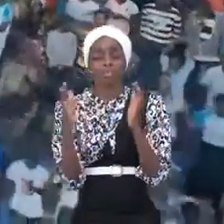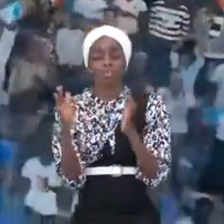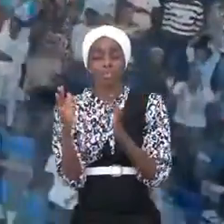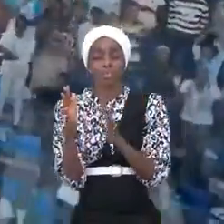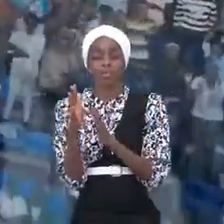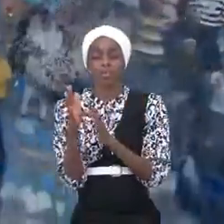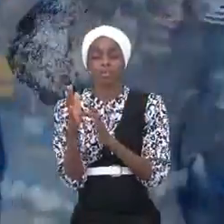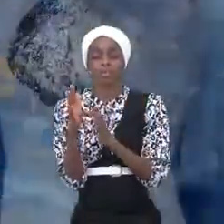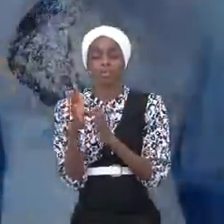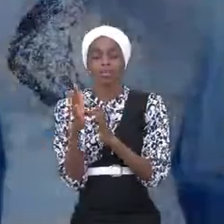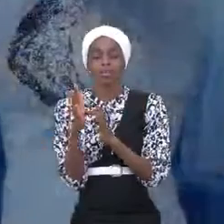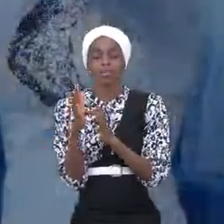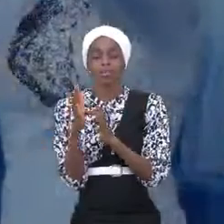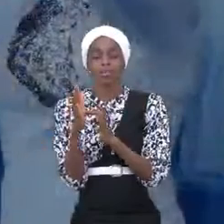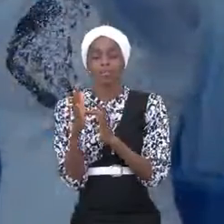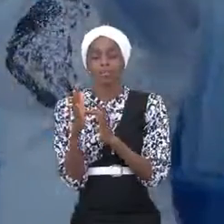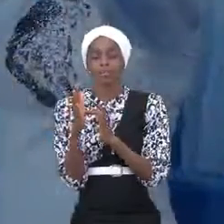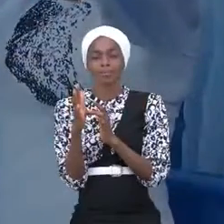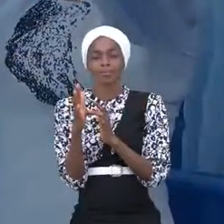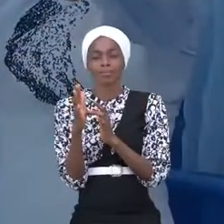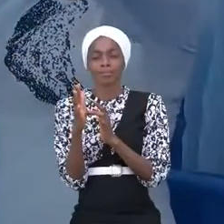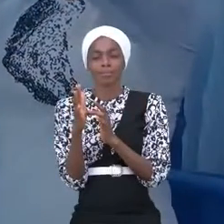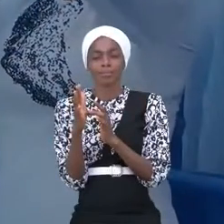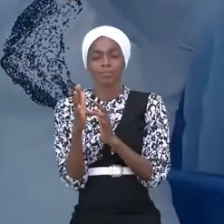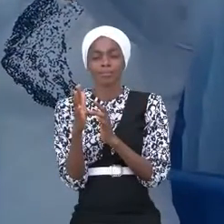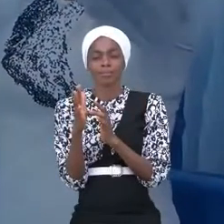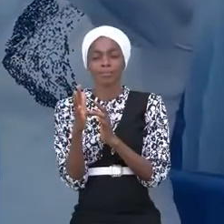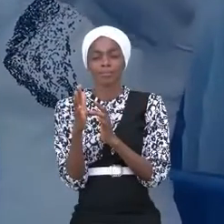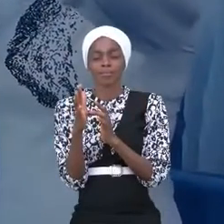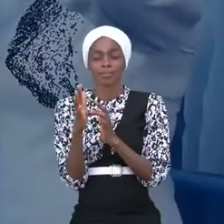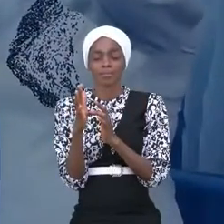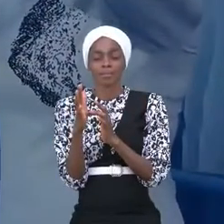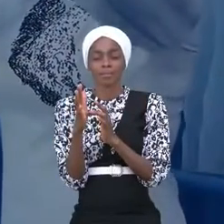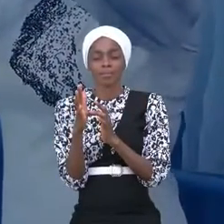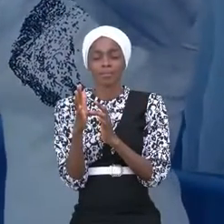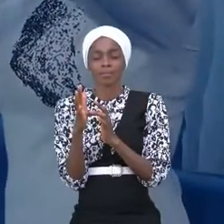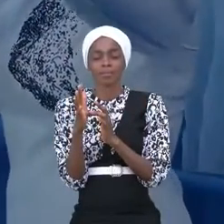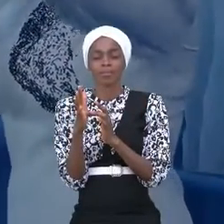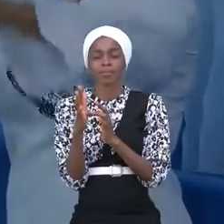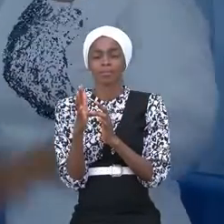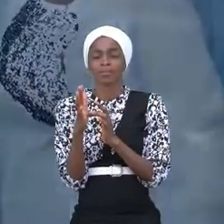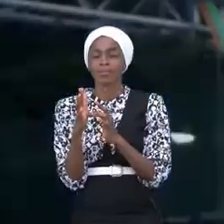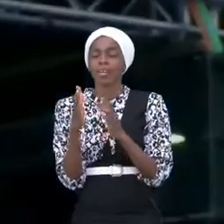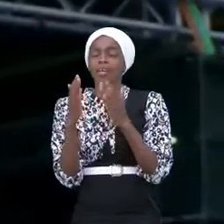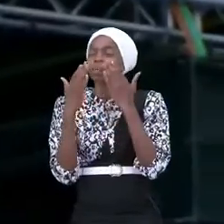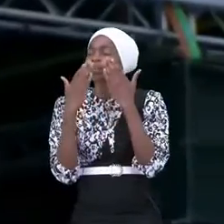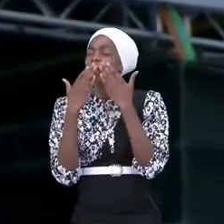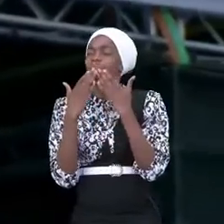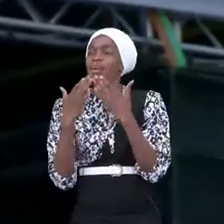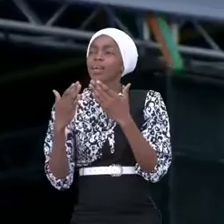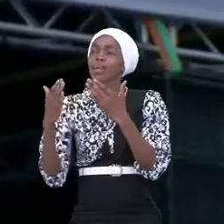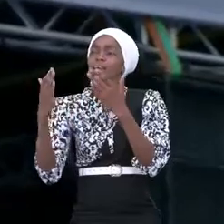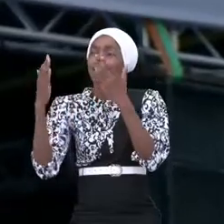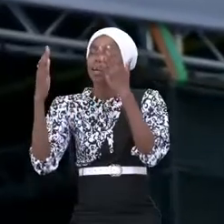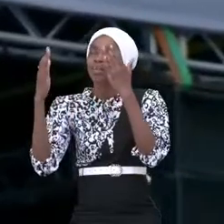He's here. He's here. He's here. He's